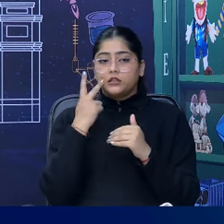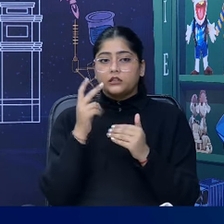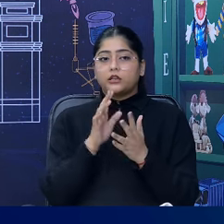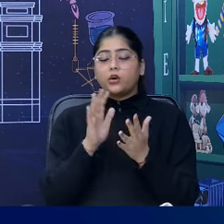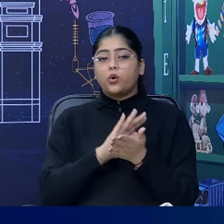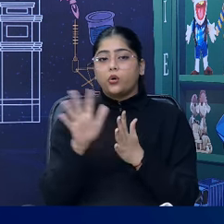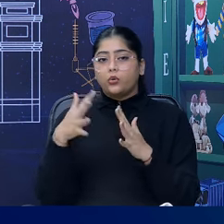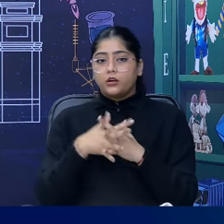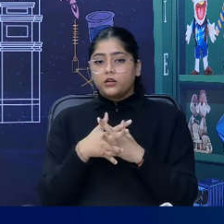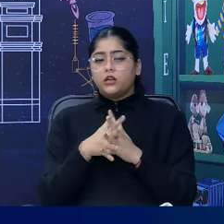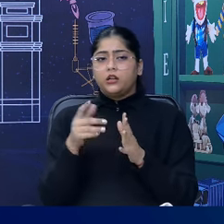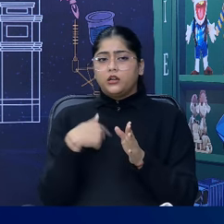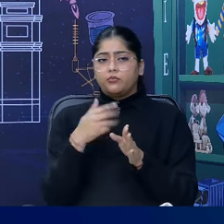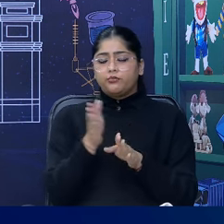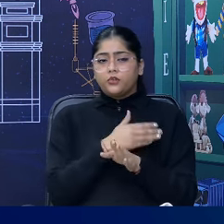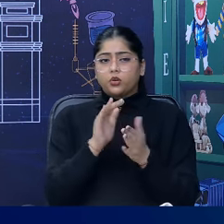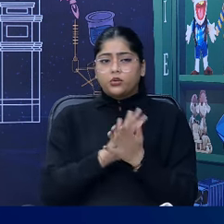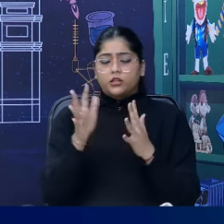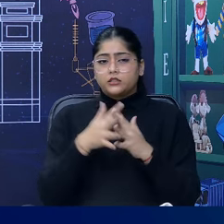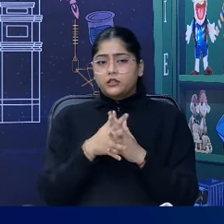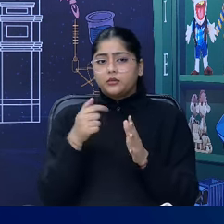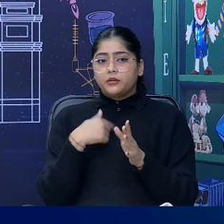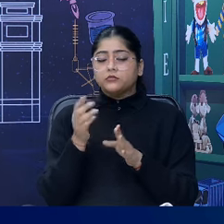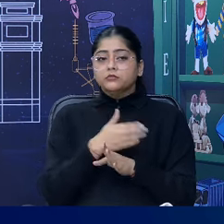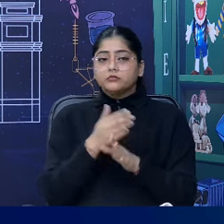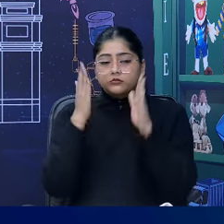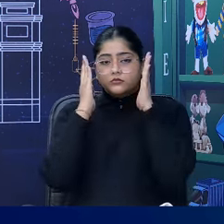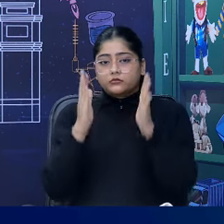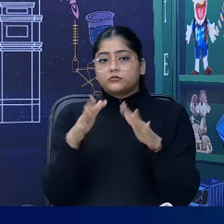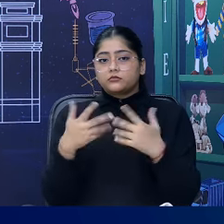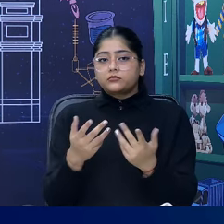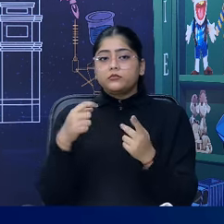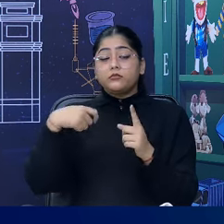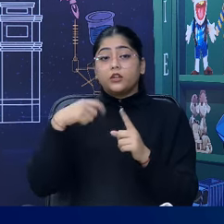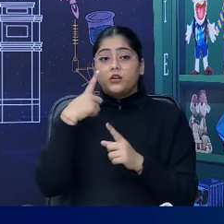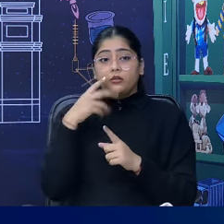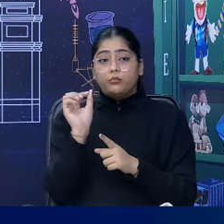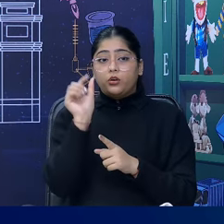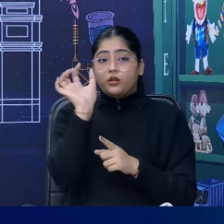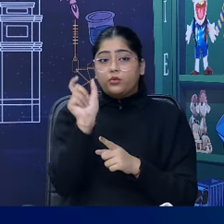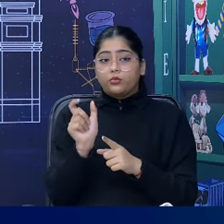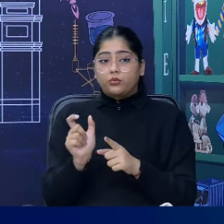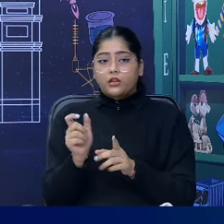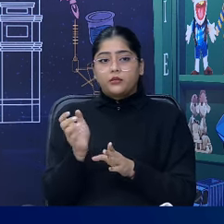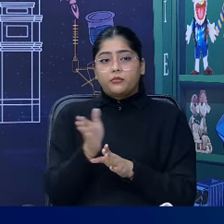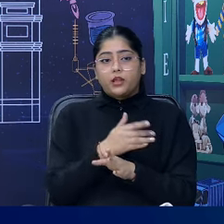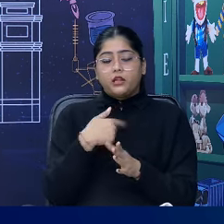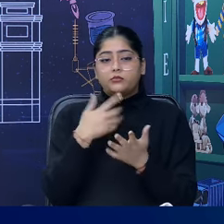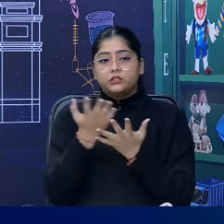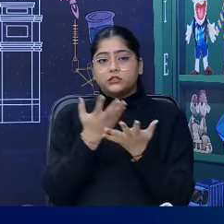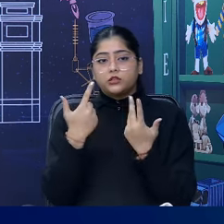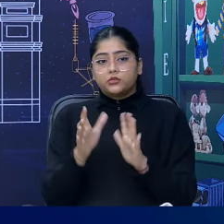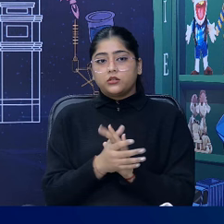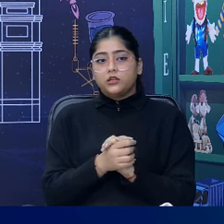homework. Yes. And ma'am, before the homework, let's just concentrate on the keywords that we have discussed in the session.